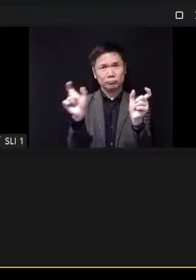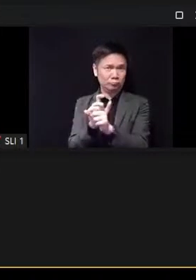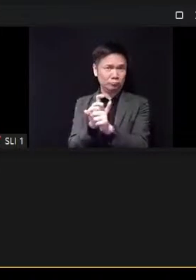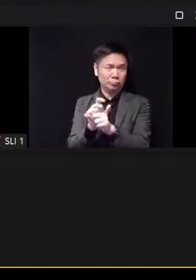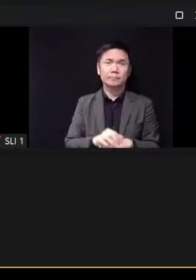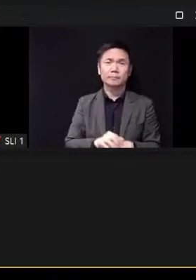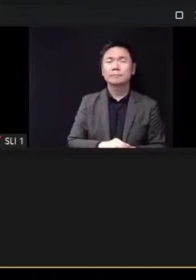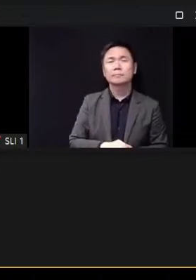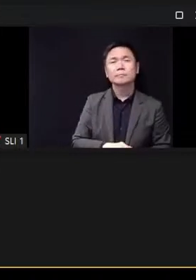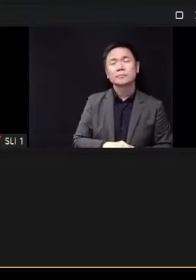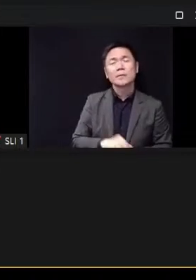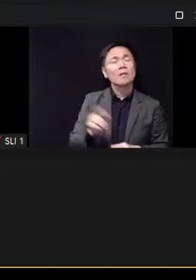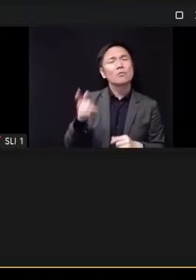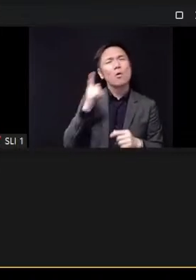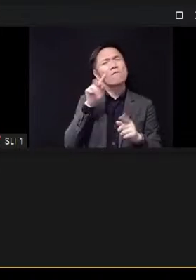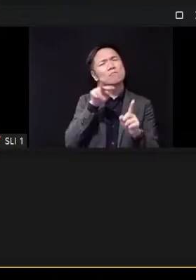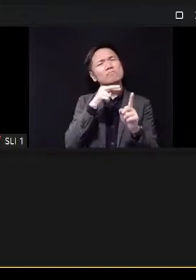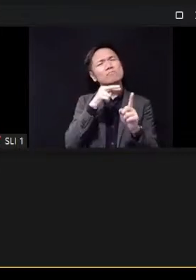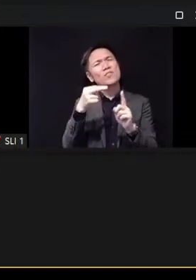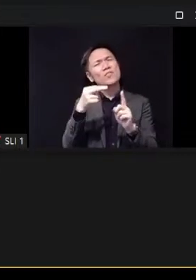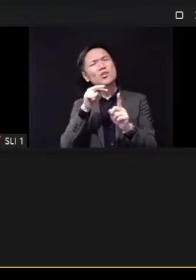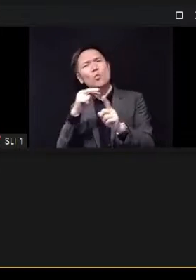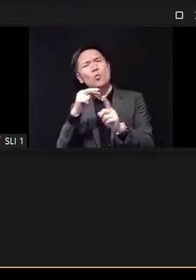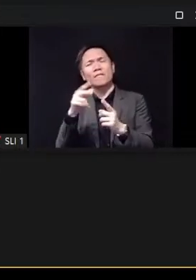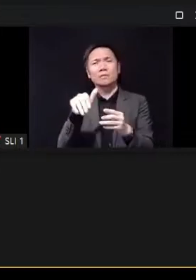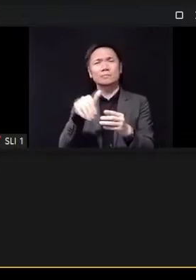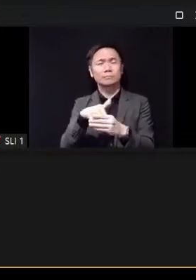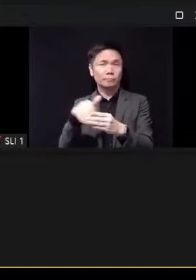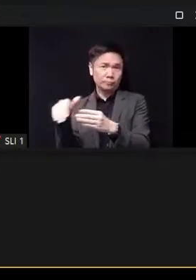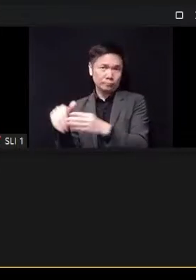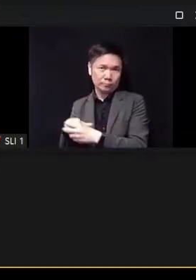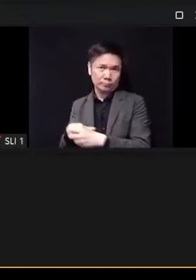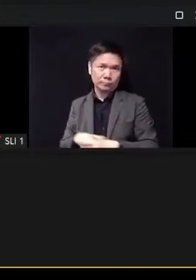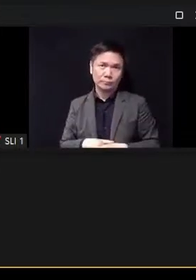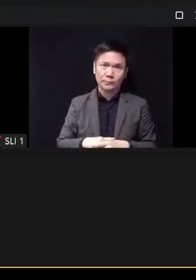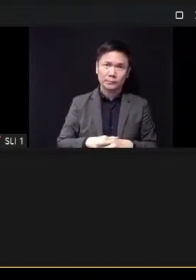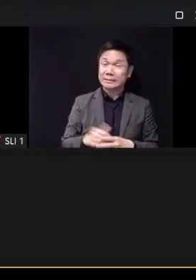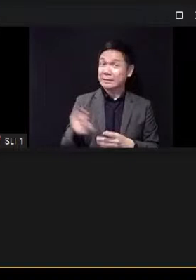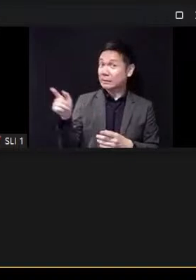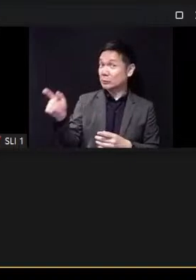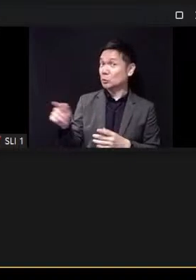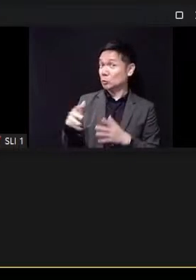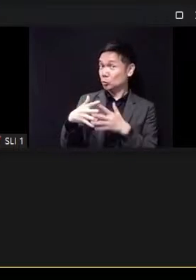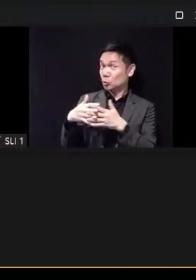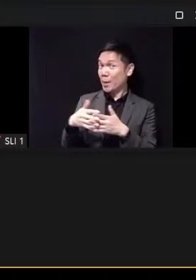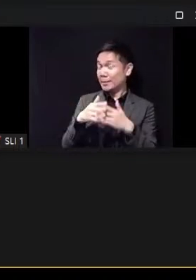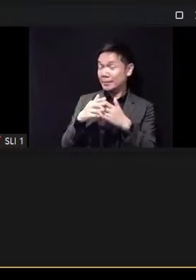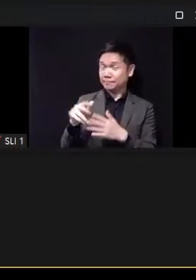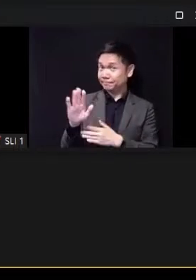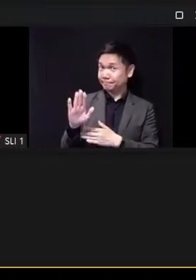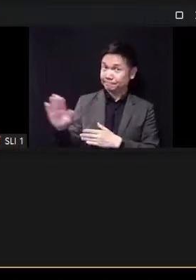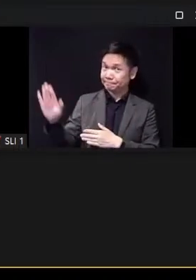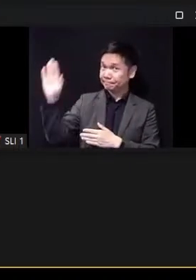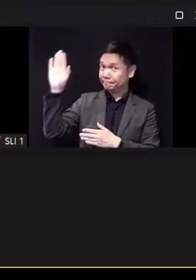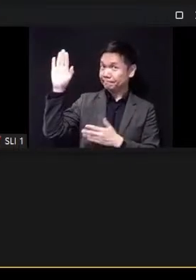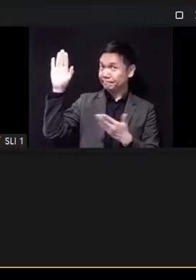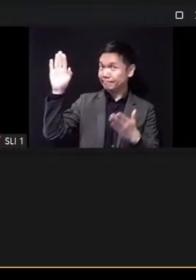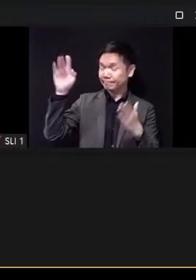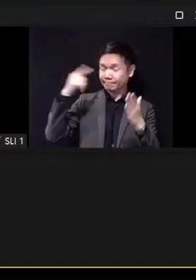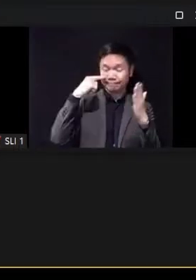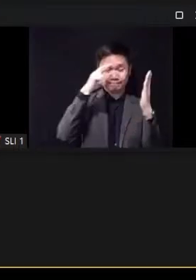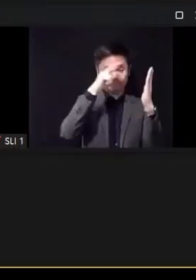taking into account views and position of member states. So what is being pointed out is that the